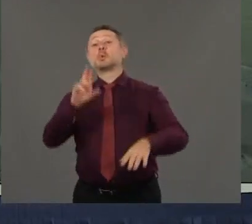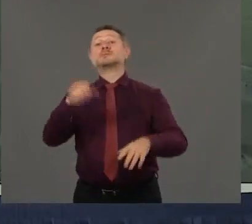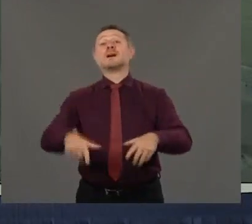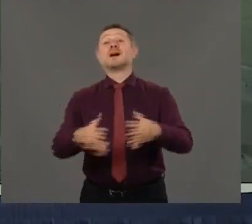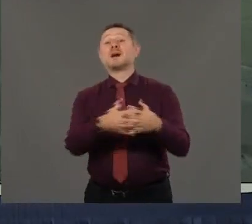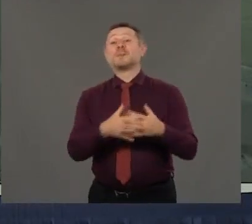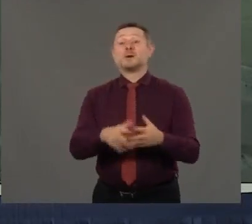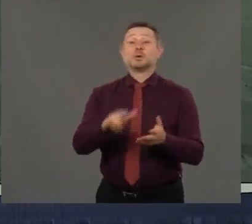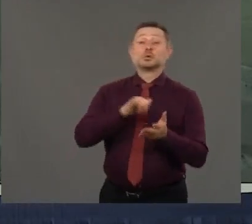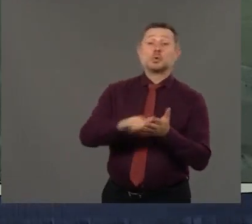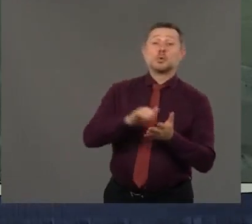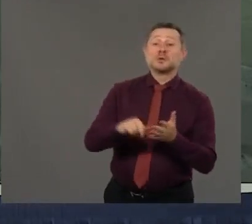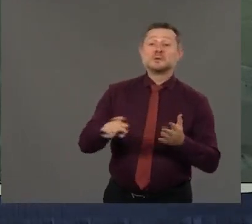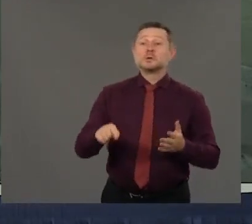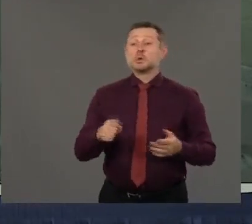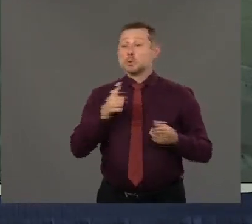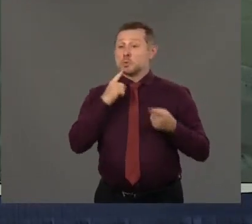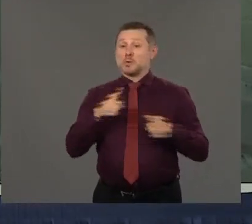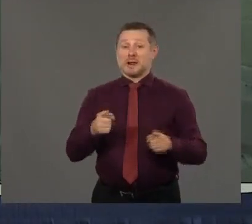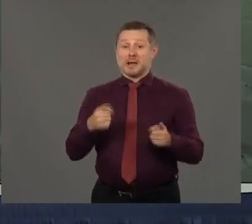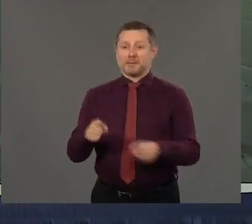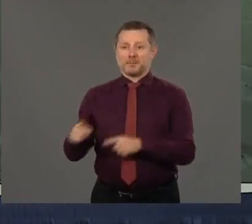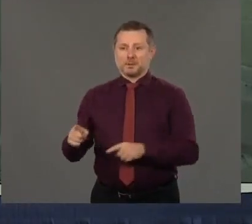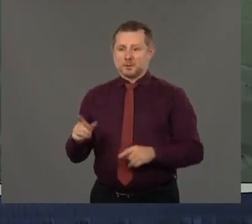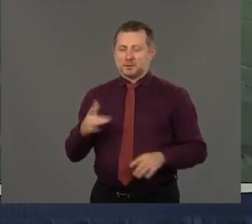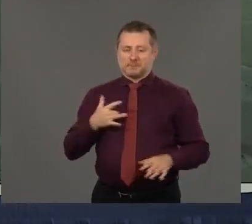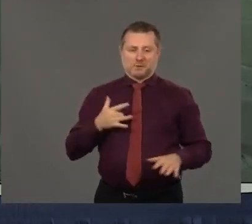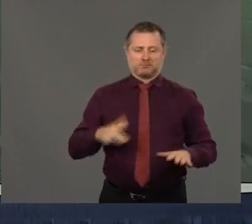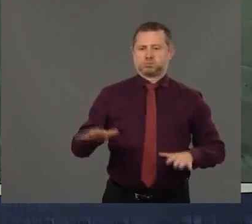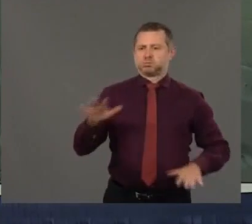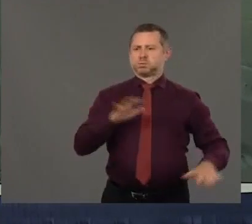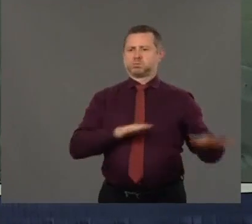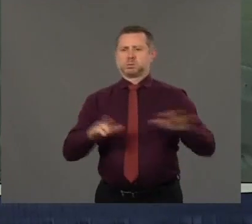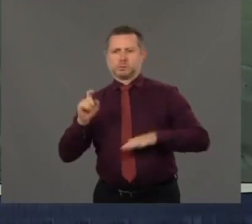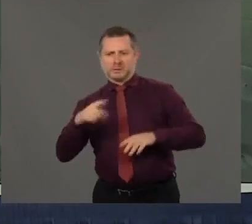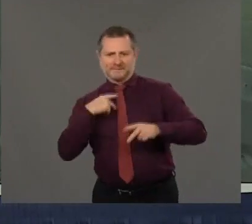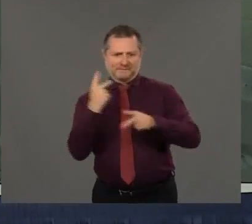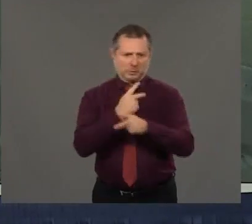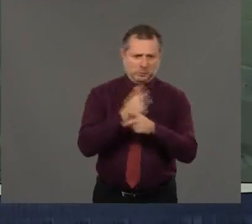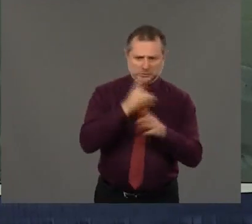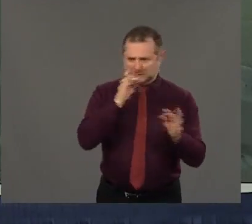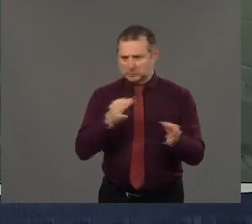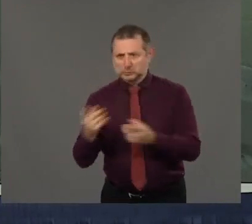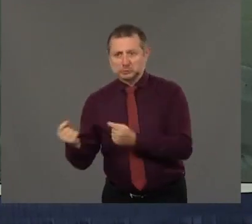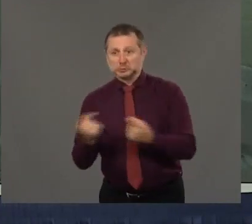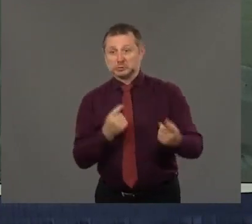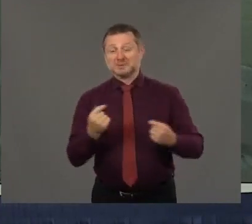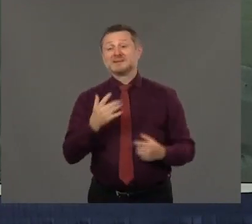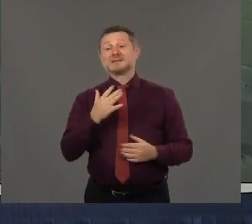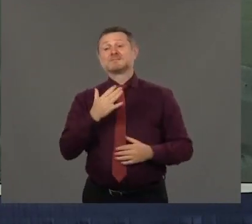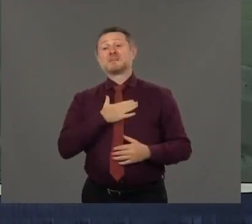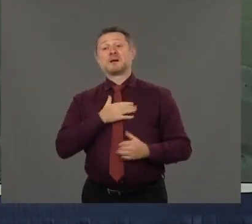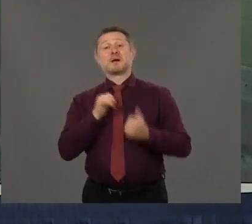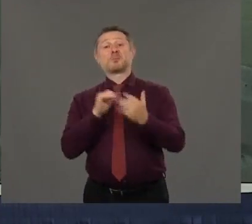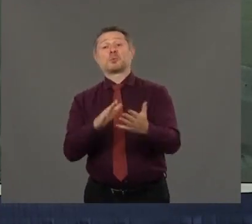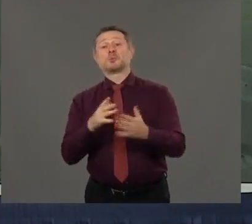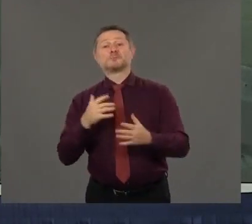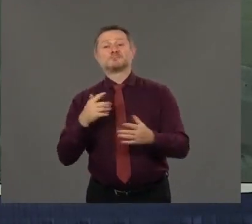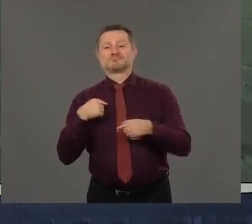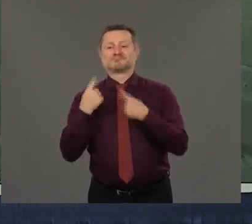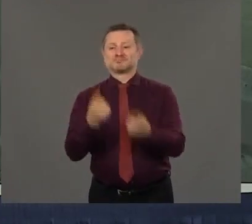you're figuring it out as you go. My MO has been get all the information you